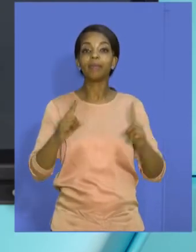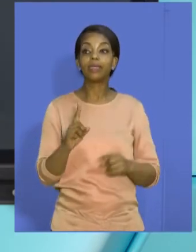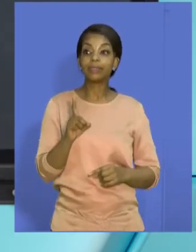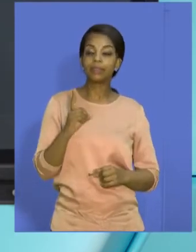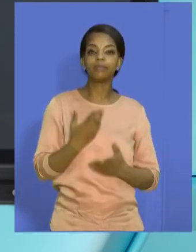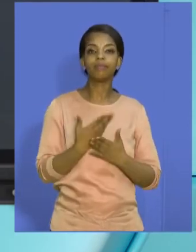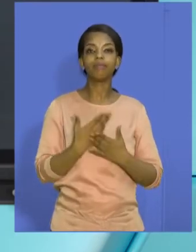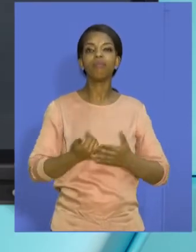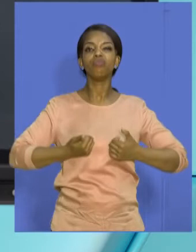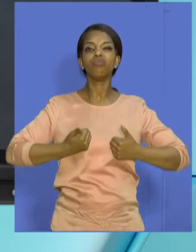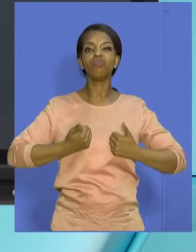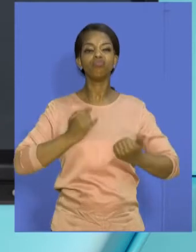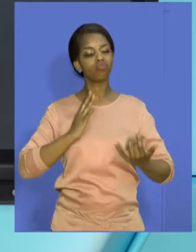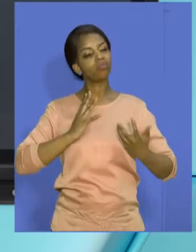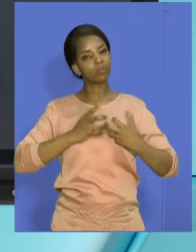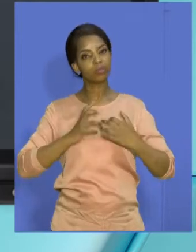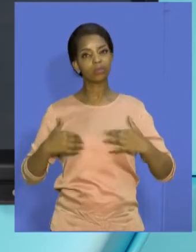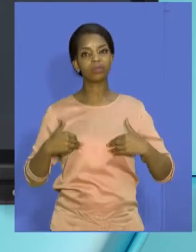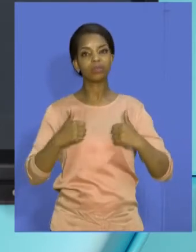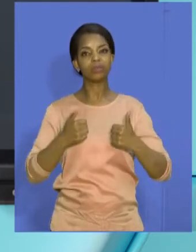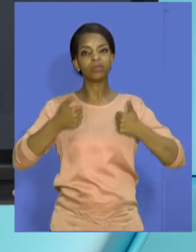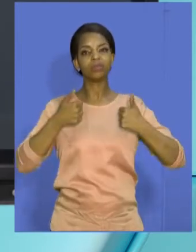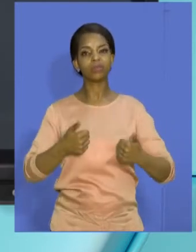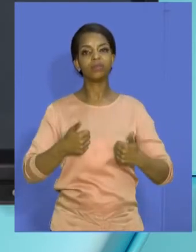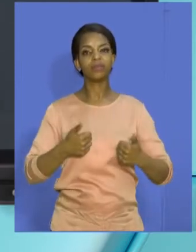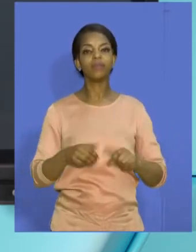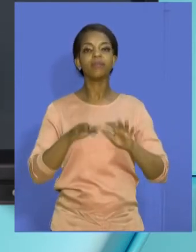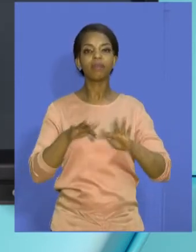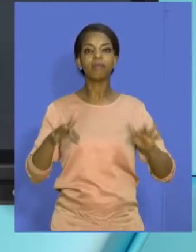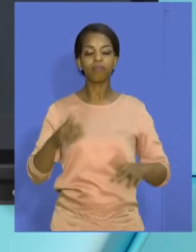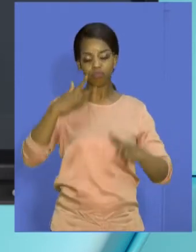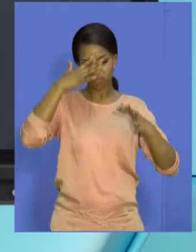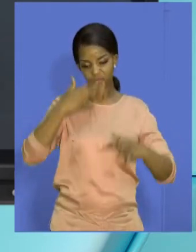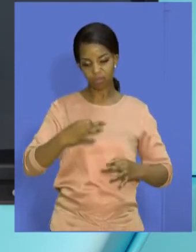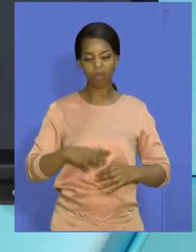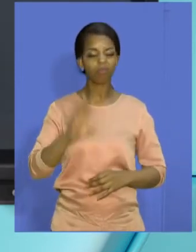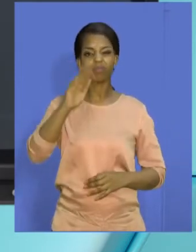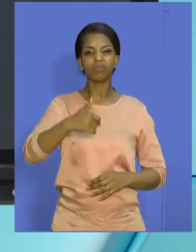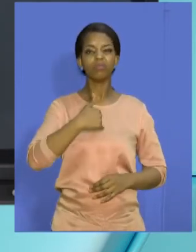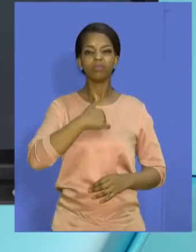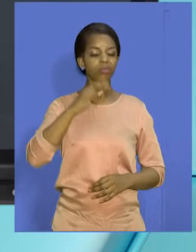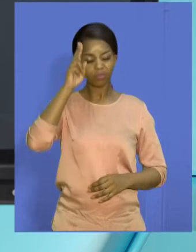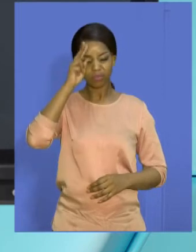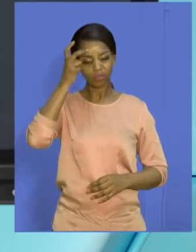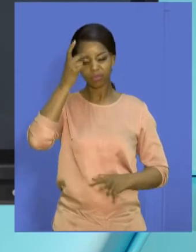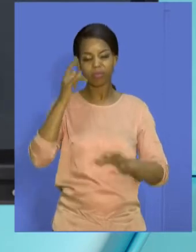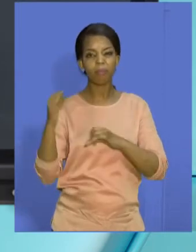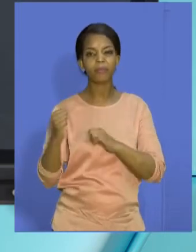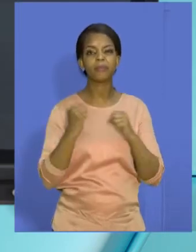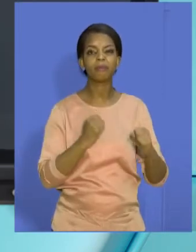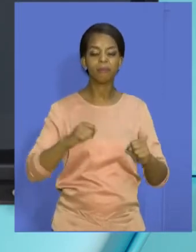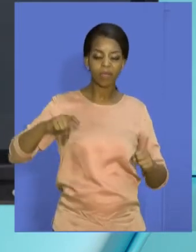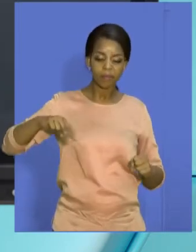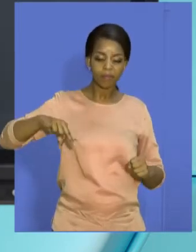our health. So they decide to say, no, let me keep on walking 5,000 steps each day for the first week. And